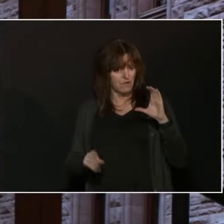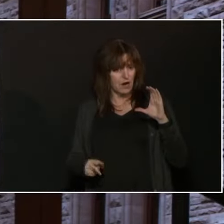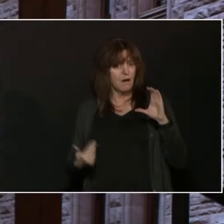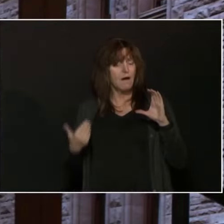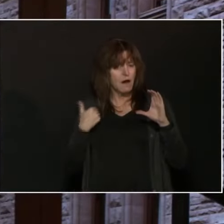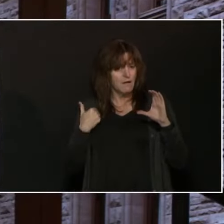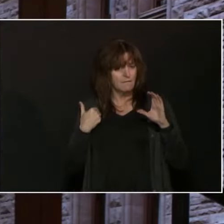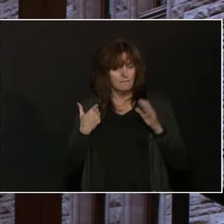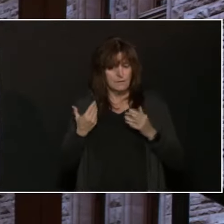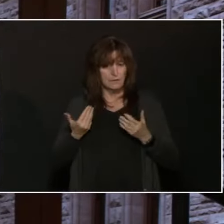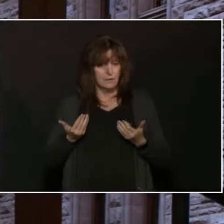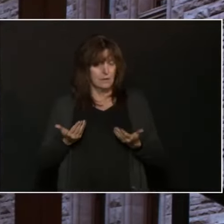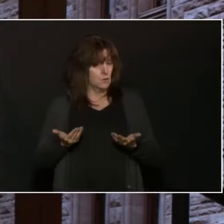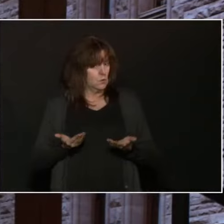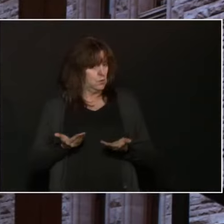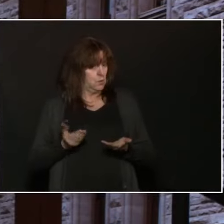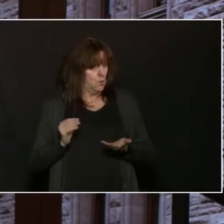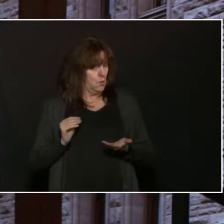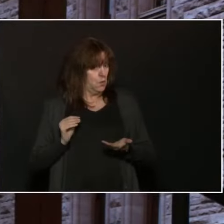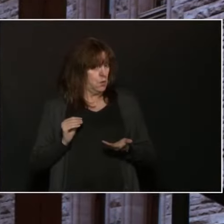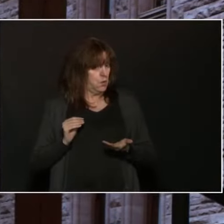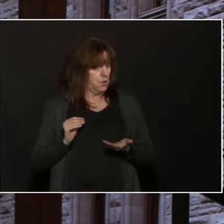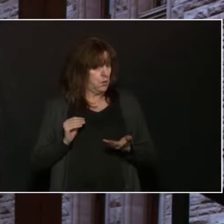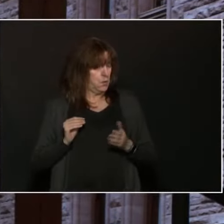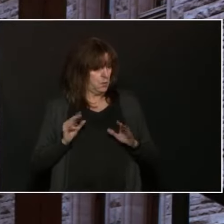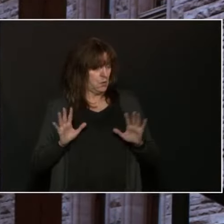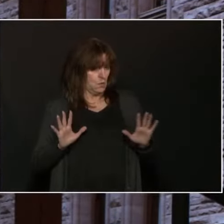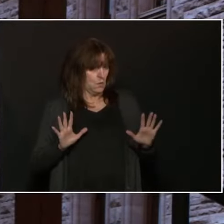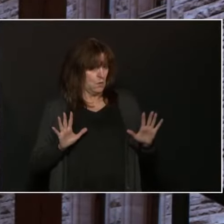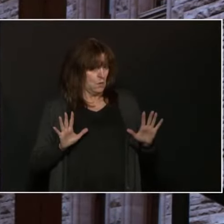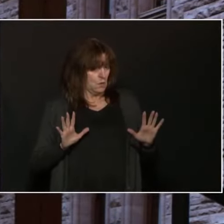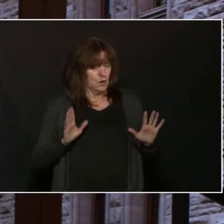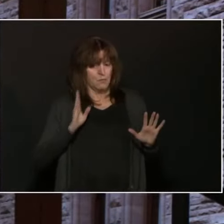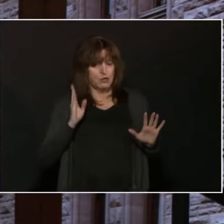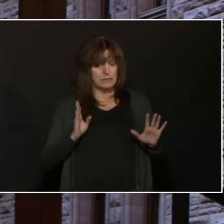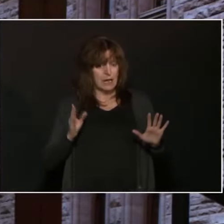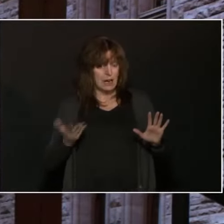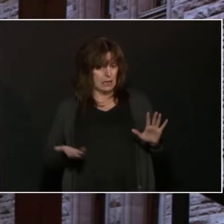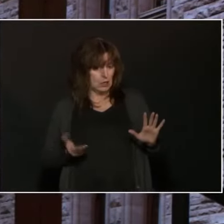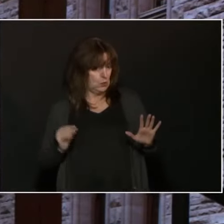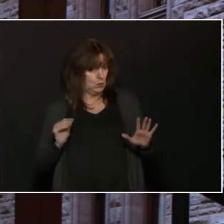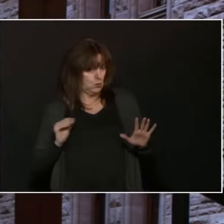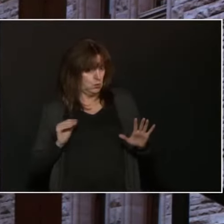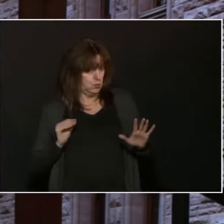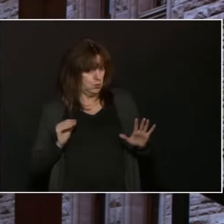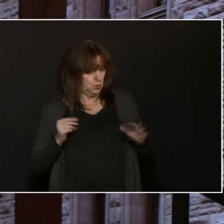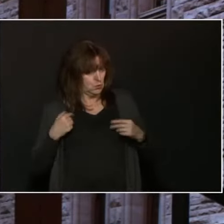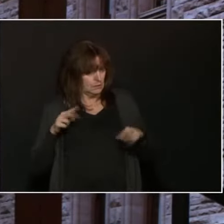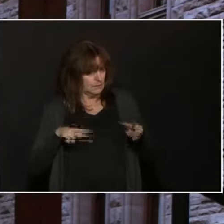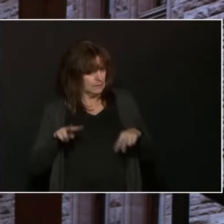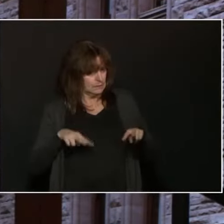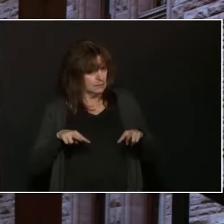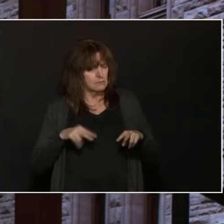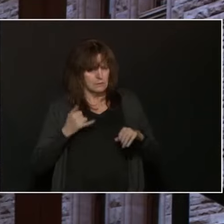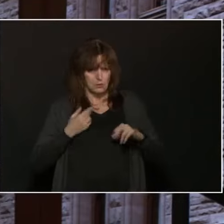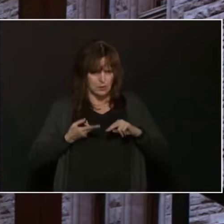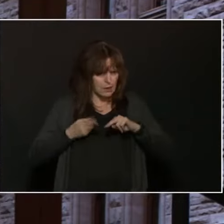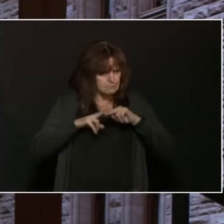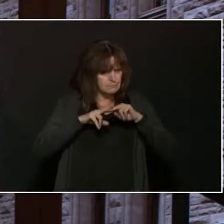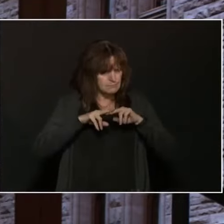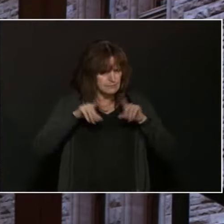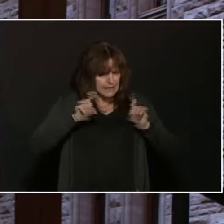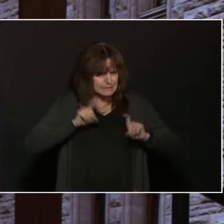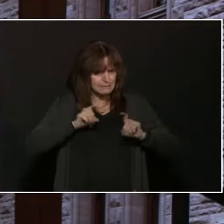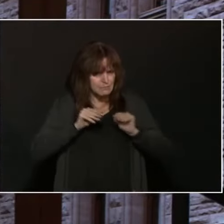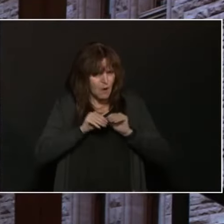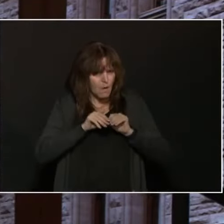if we have any of the Brazilian also. So that's another reason why we're doing this enhanced testing, enhanced monitoring, and checking for it.